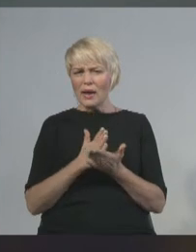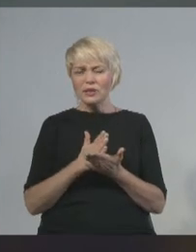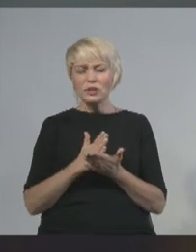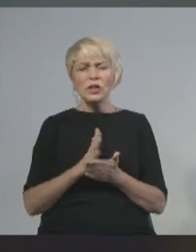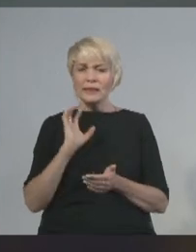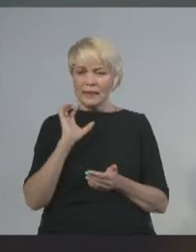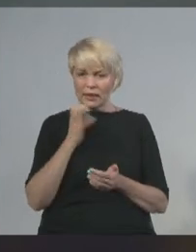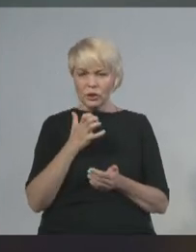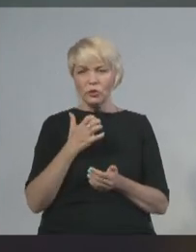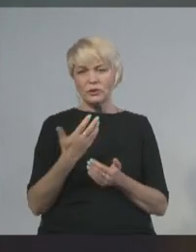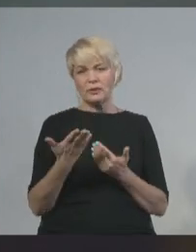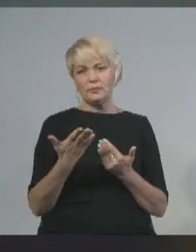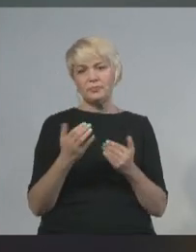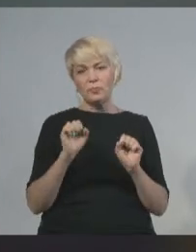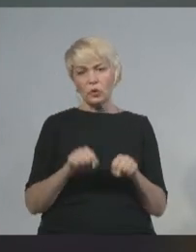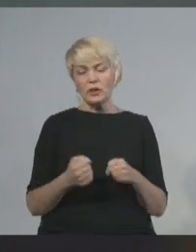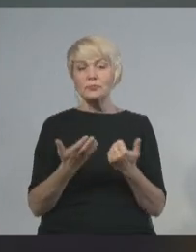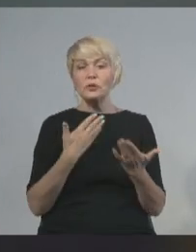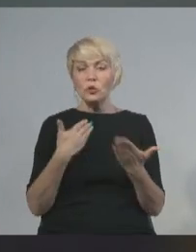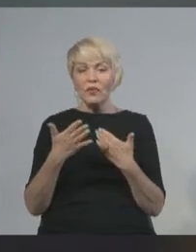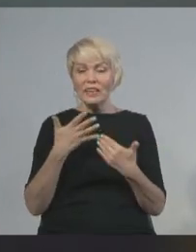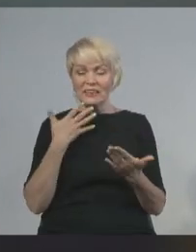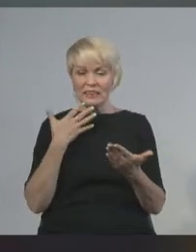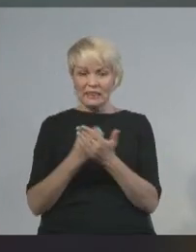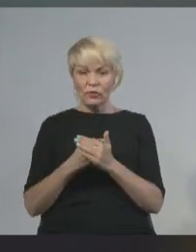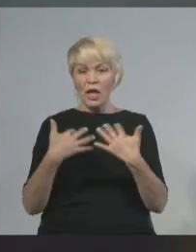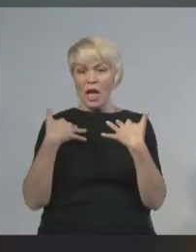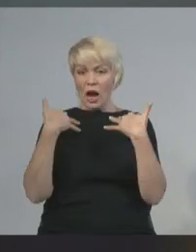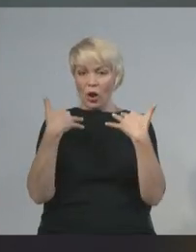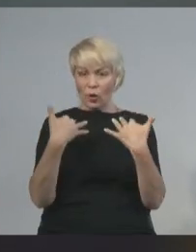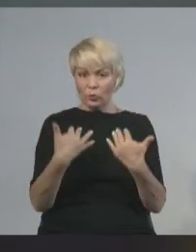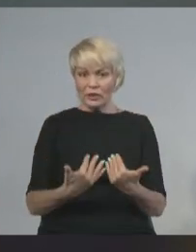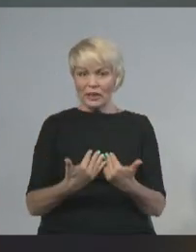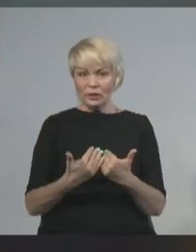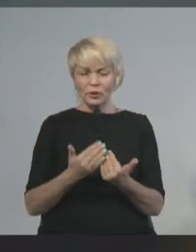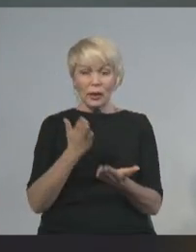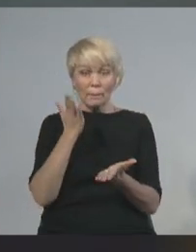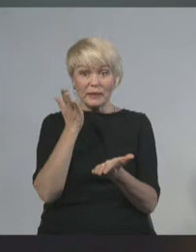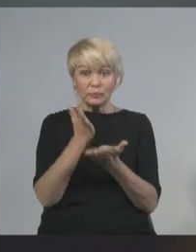having a good possibility to communicate with their audience